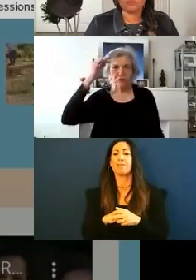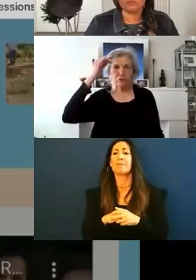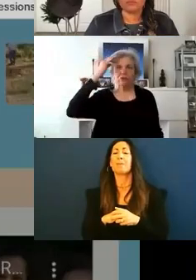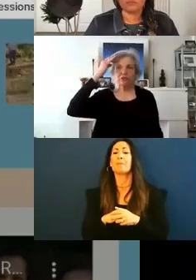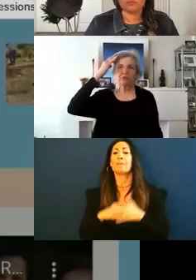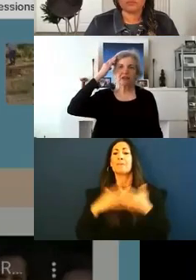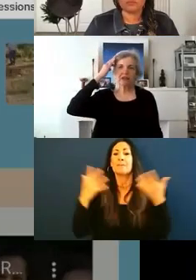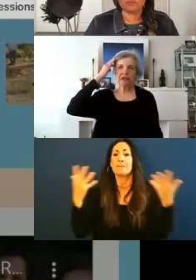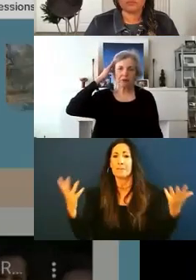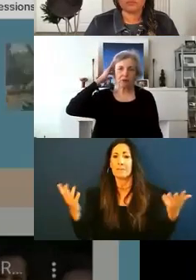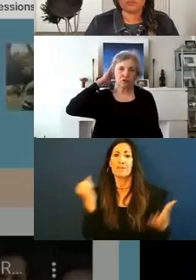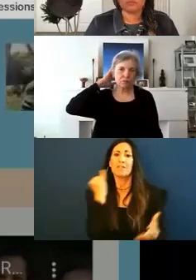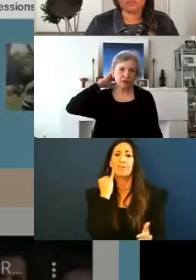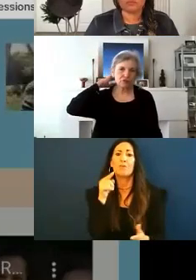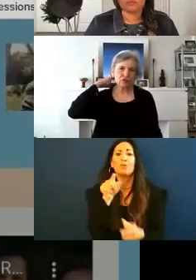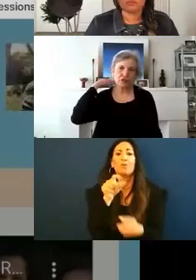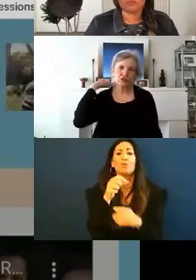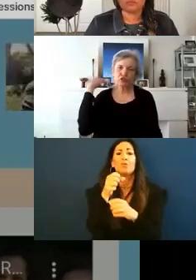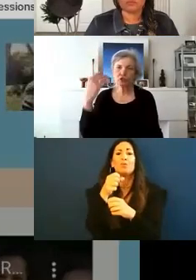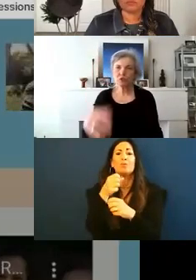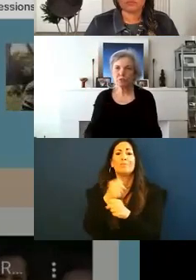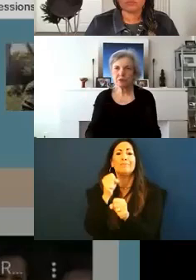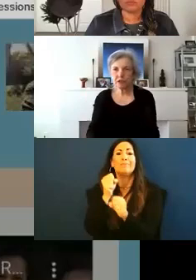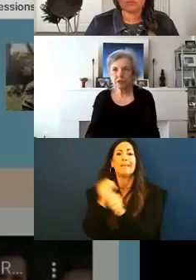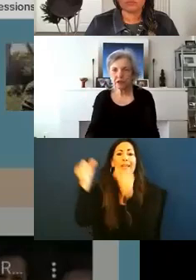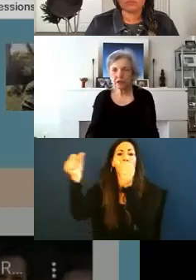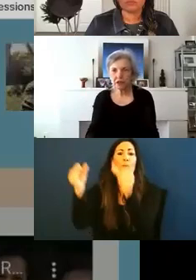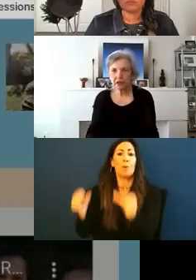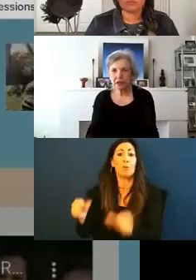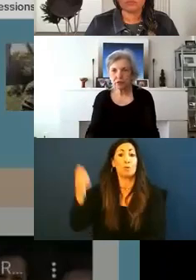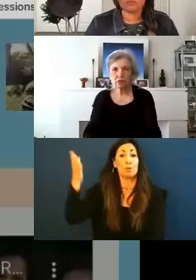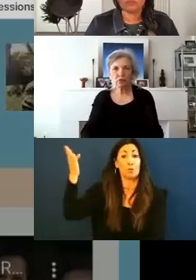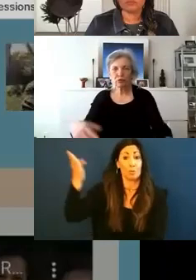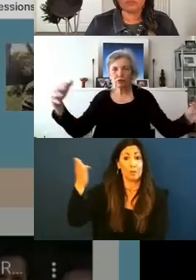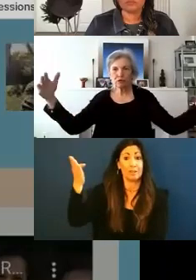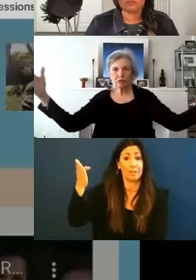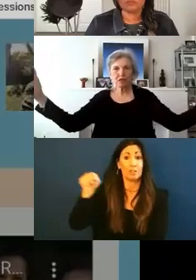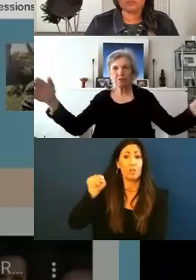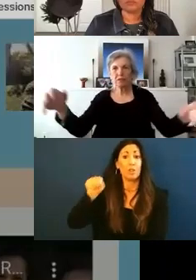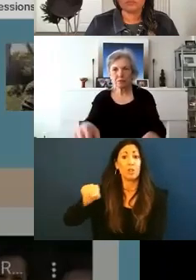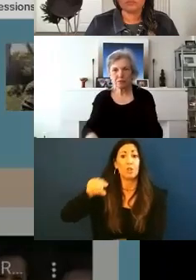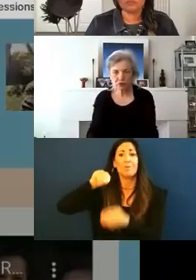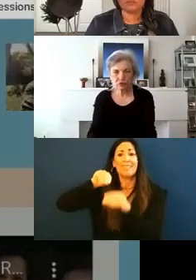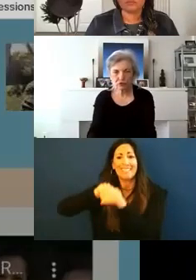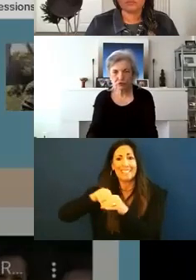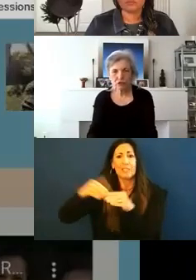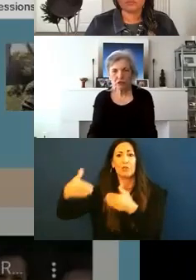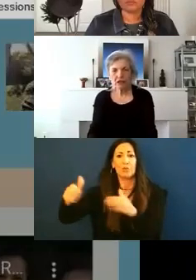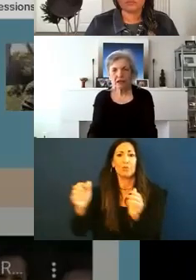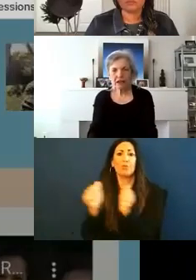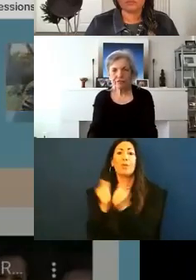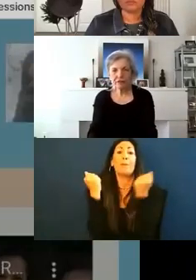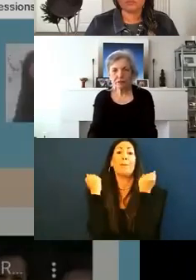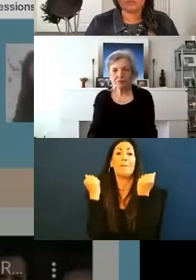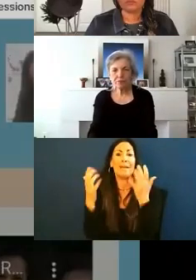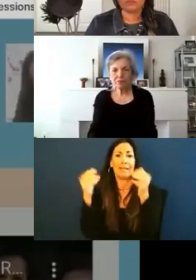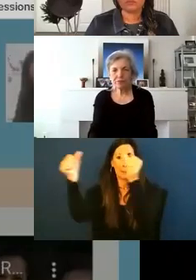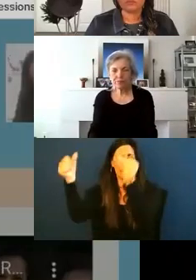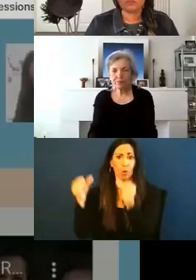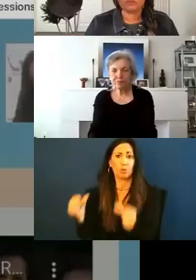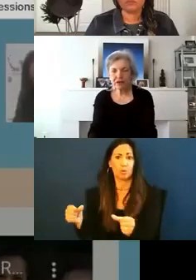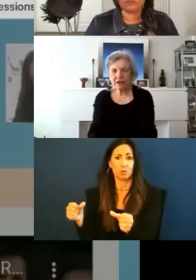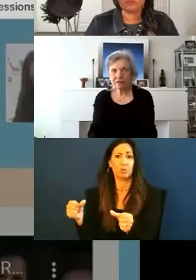Envision if you were making a poster presentation, you would be in a room with many, many posters. Every